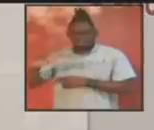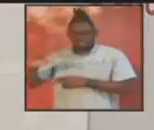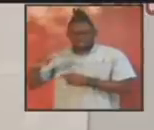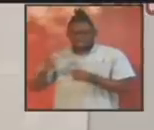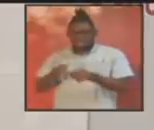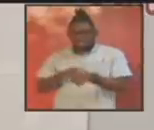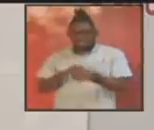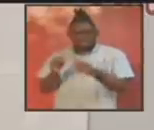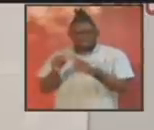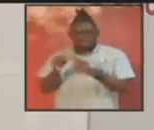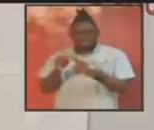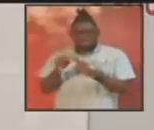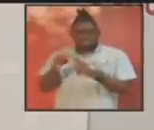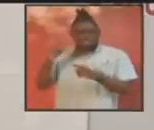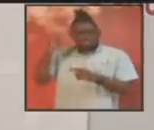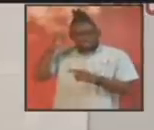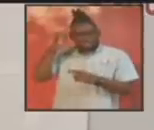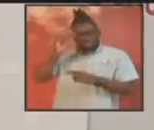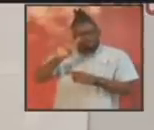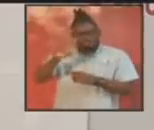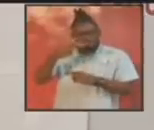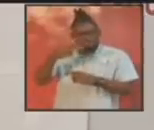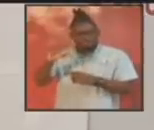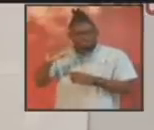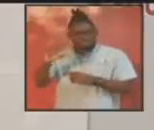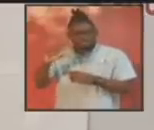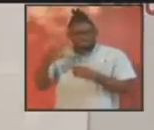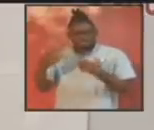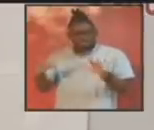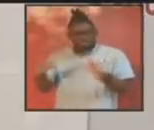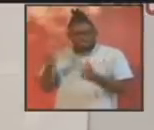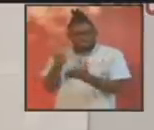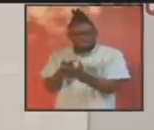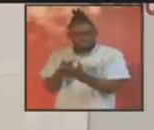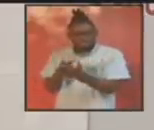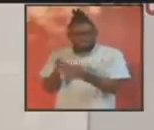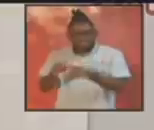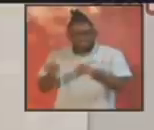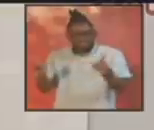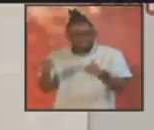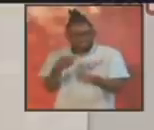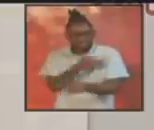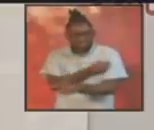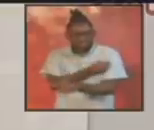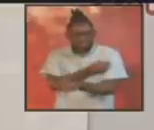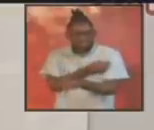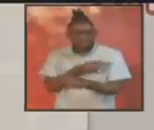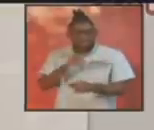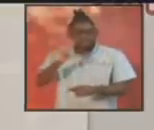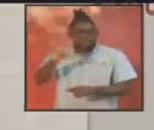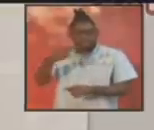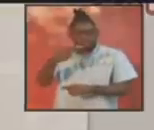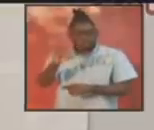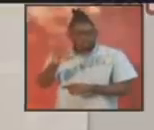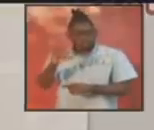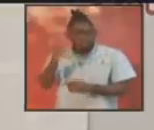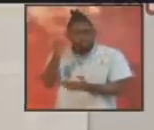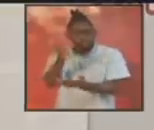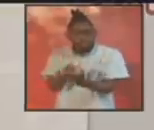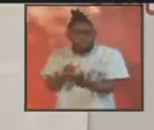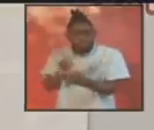Health was correct. Covishield, which was a different vaccine, achieved this approval on the 15th of